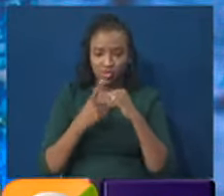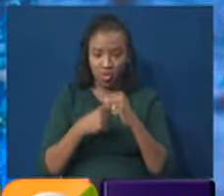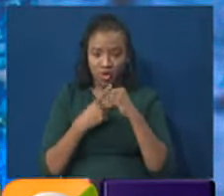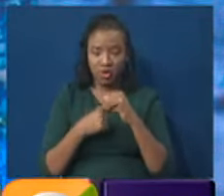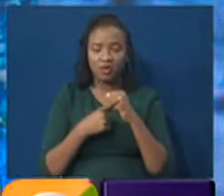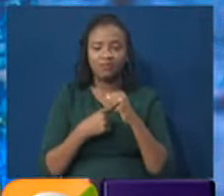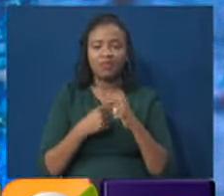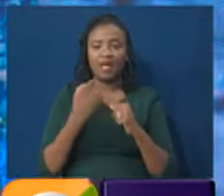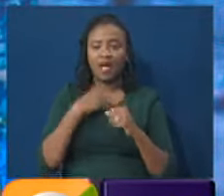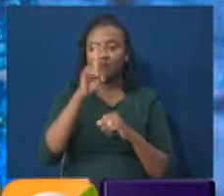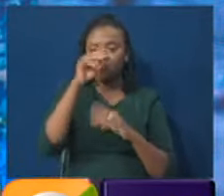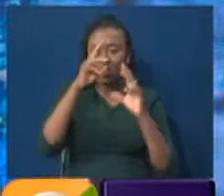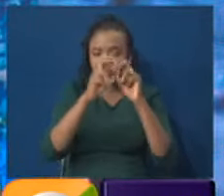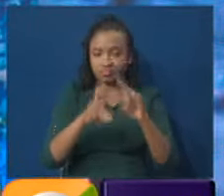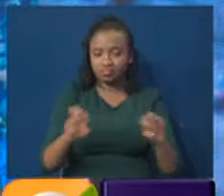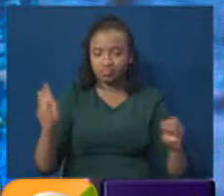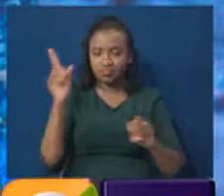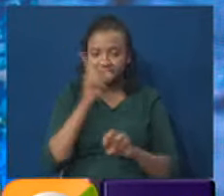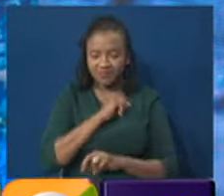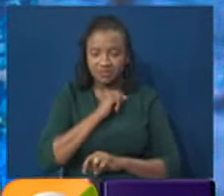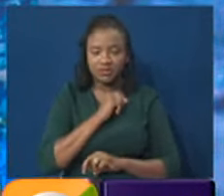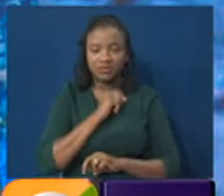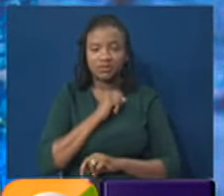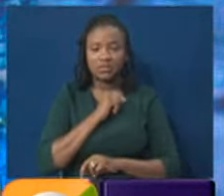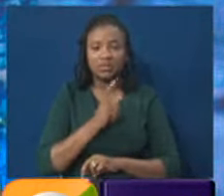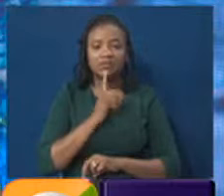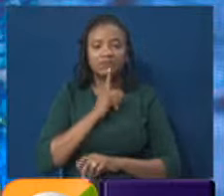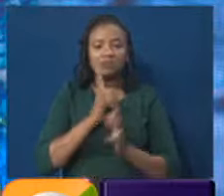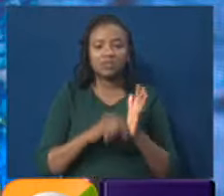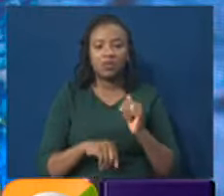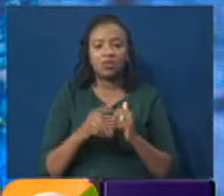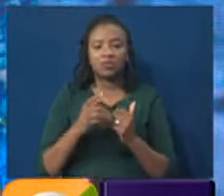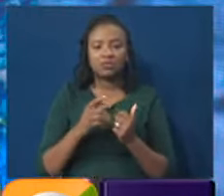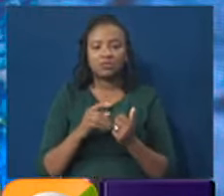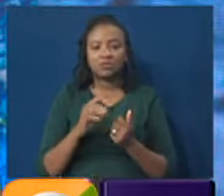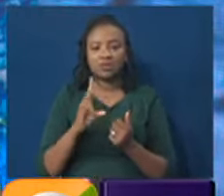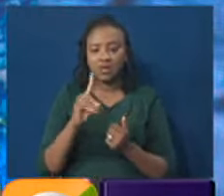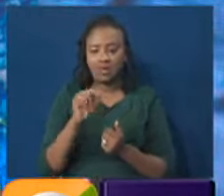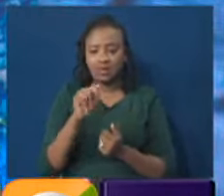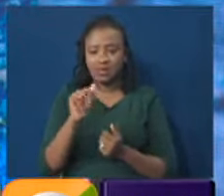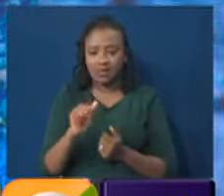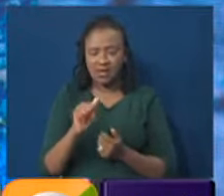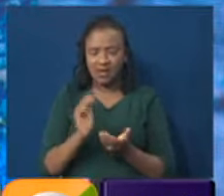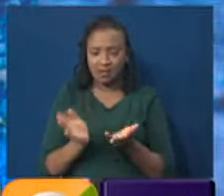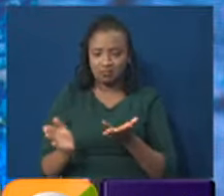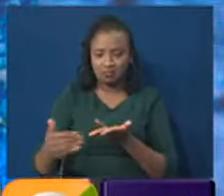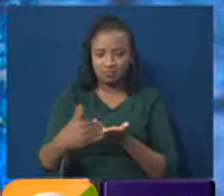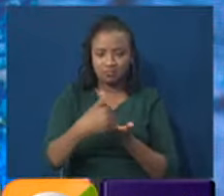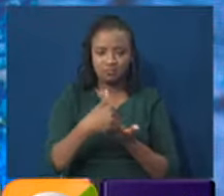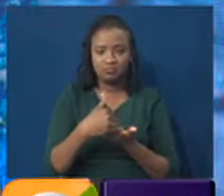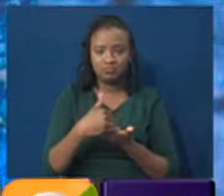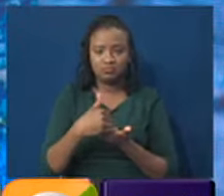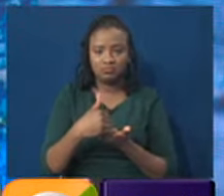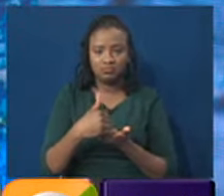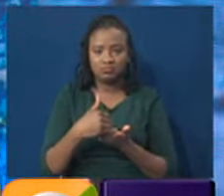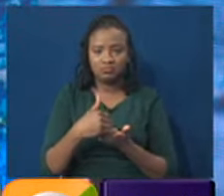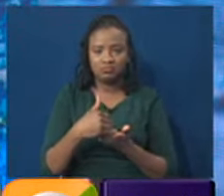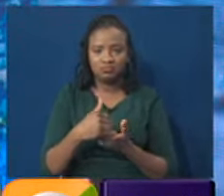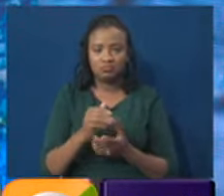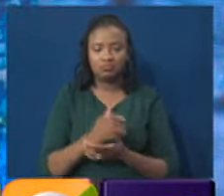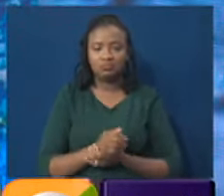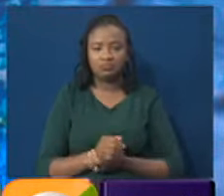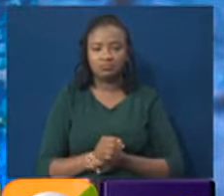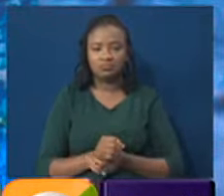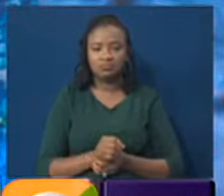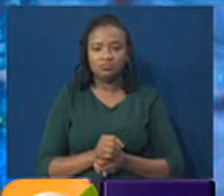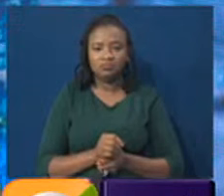this, the data collection ended on the last day of the month, one day before the new Finance Act was supposed to take